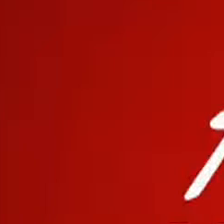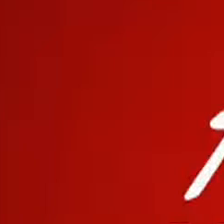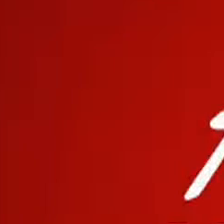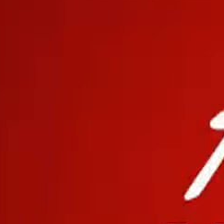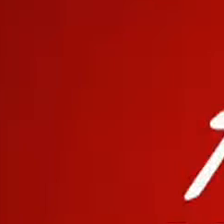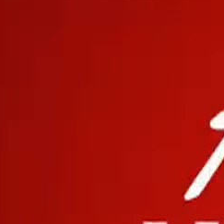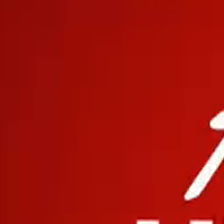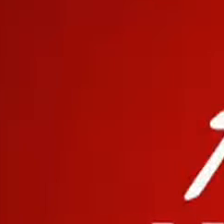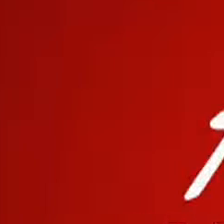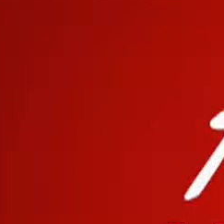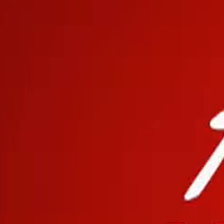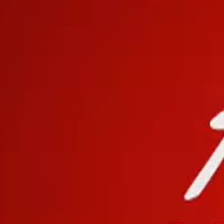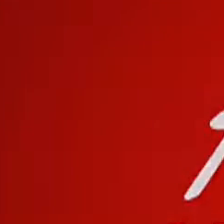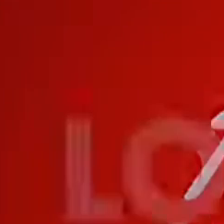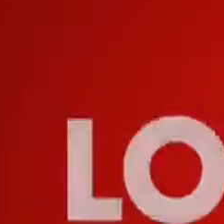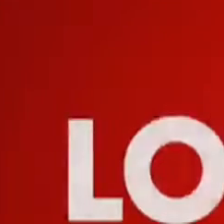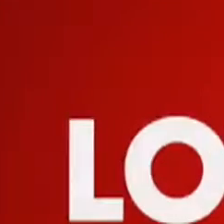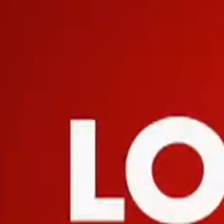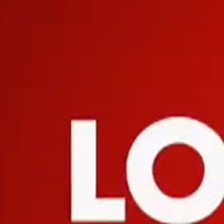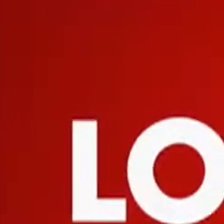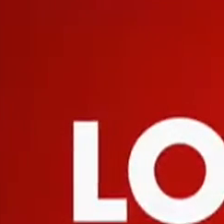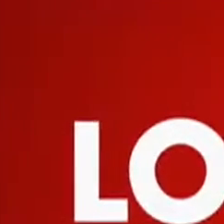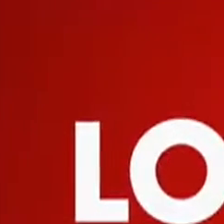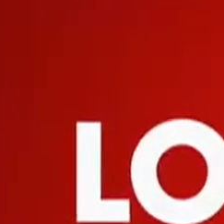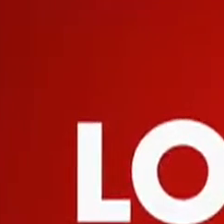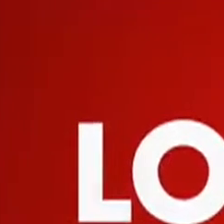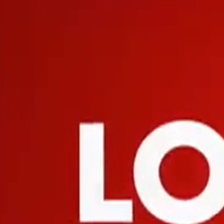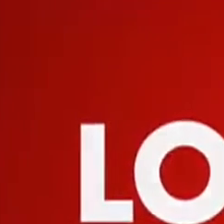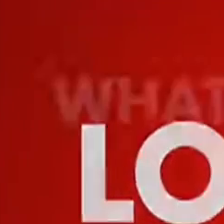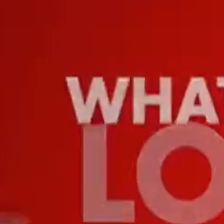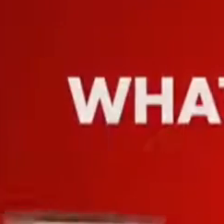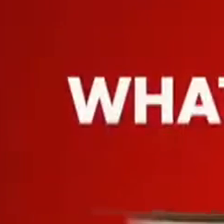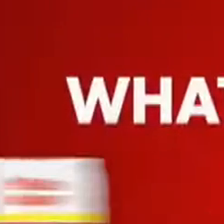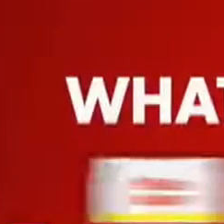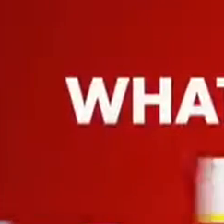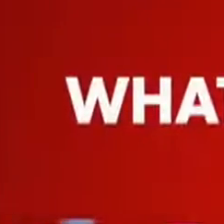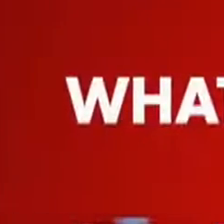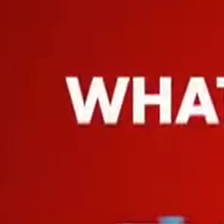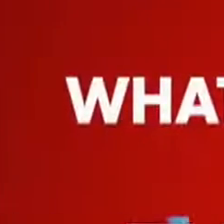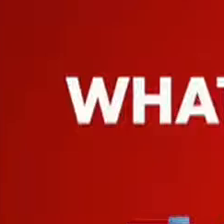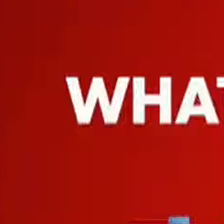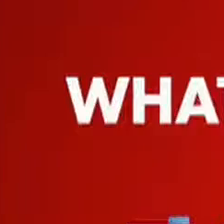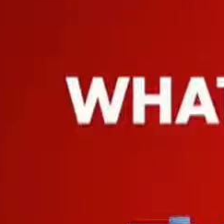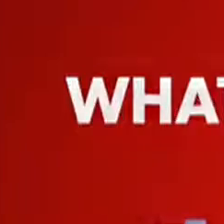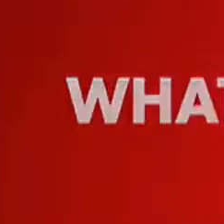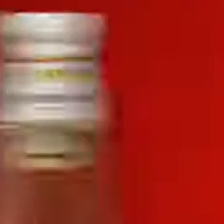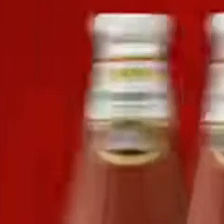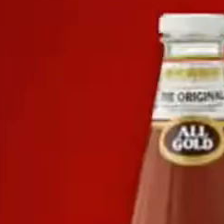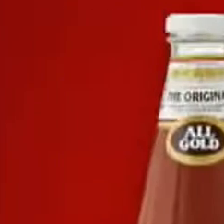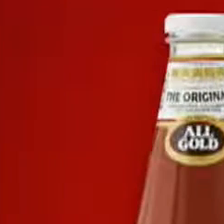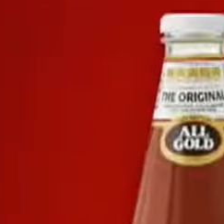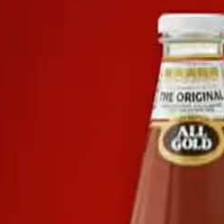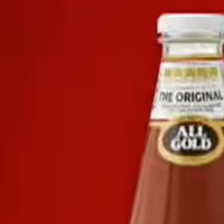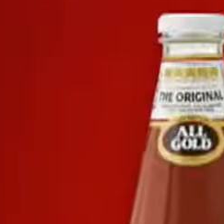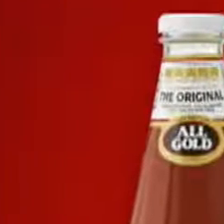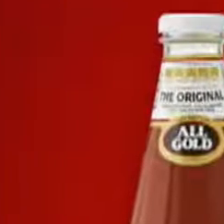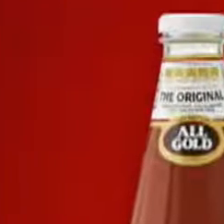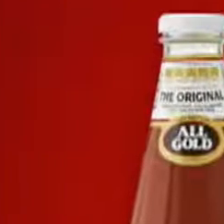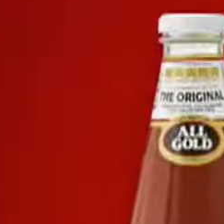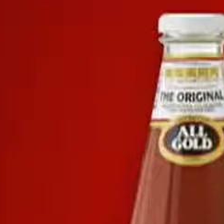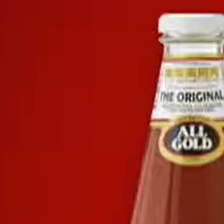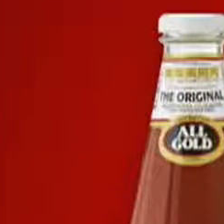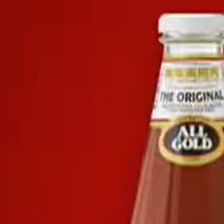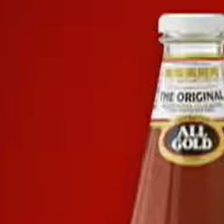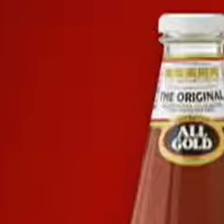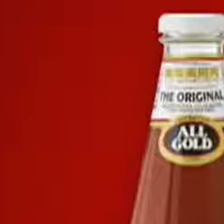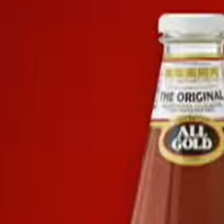ShopRite has always been here for you, and our promise to bring you low prices on what you need most will never change. Get a 700ml bottle